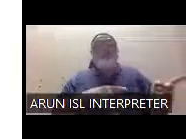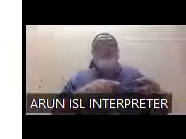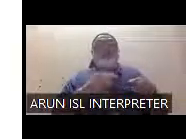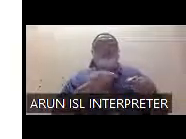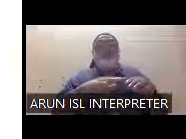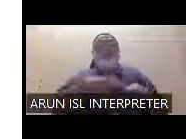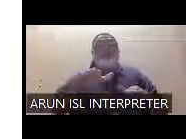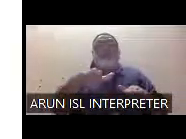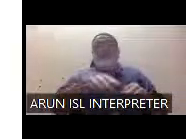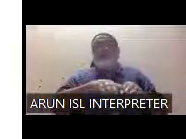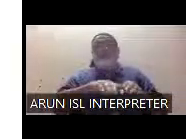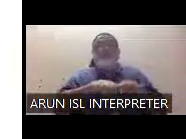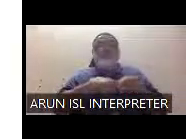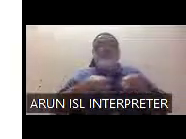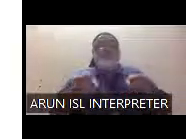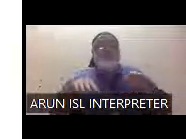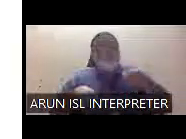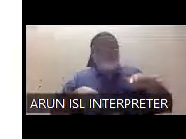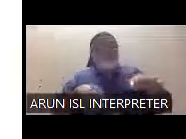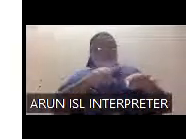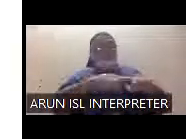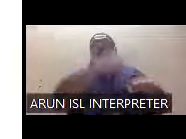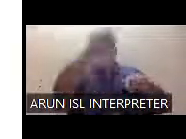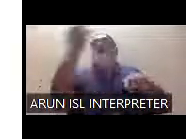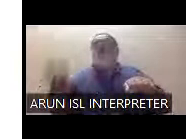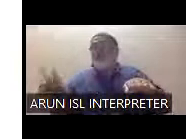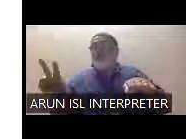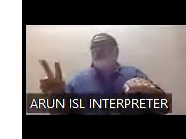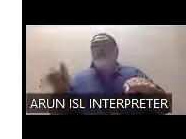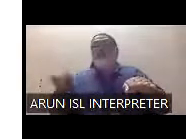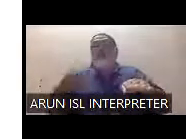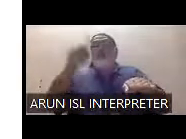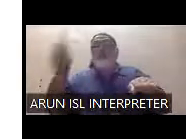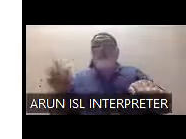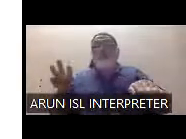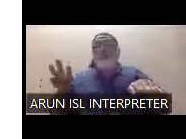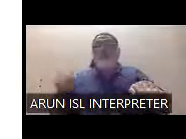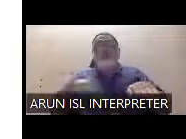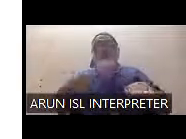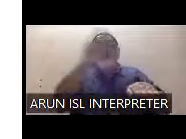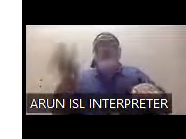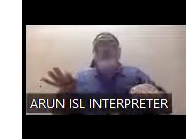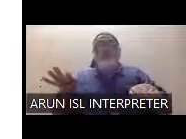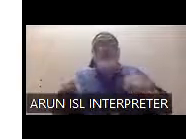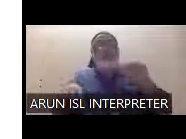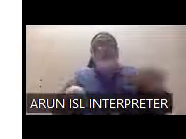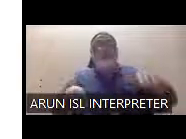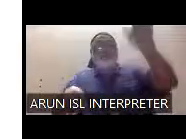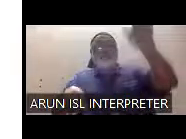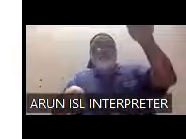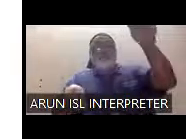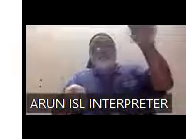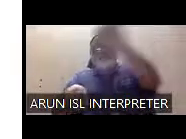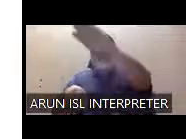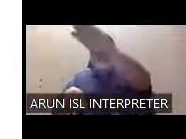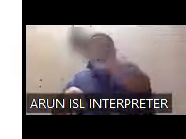inter-platform transfer. Going from platform 1 to 2 to 3, how does the person go? Is there a lift taking you from one platform to